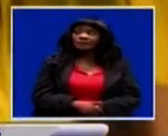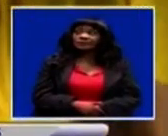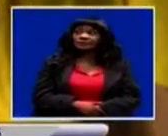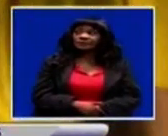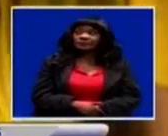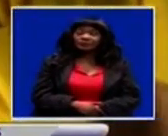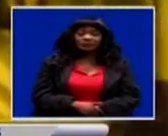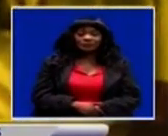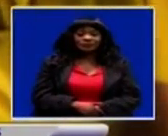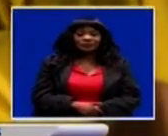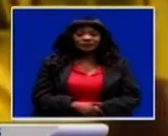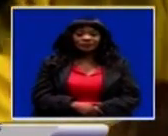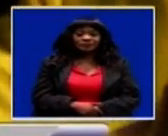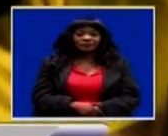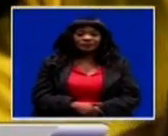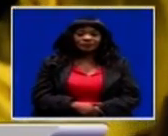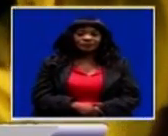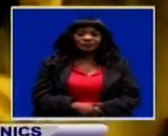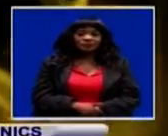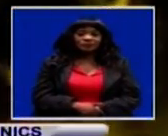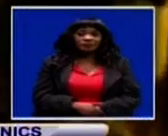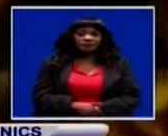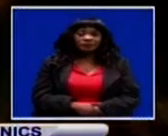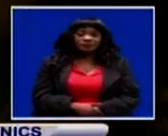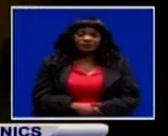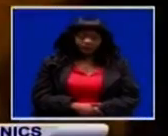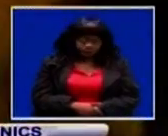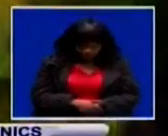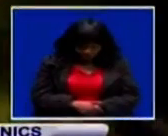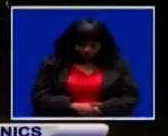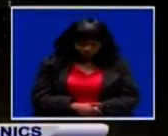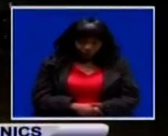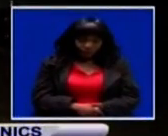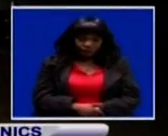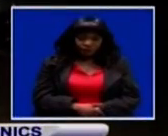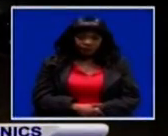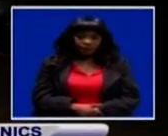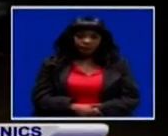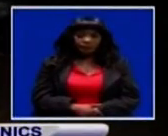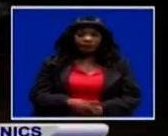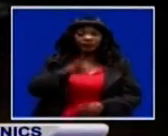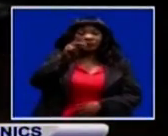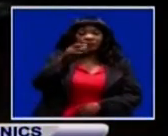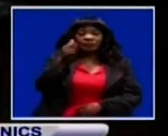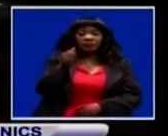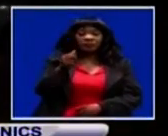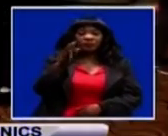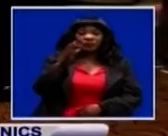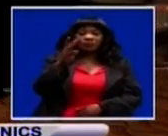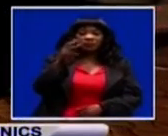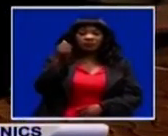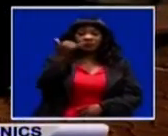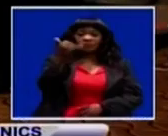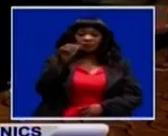details, just data details, right on the sheet, data details, take the data today. And Mr. Kafwaya is not happy that most of